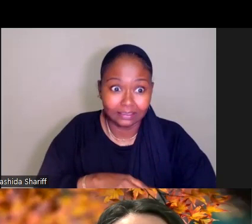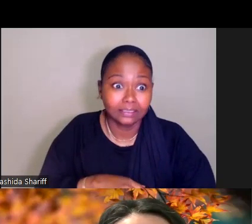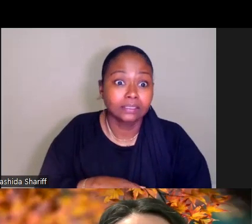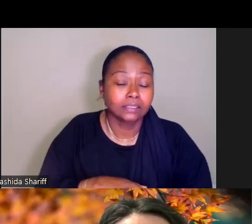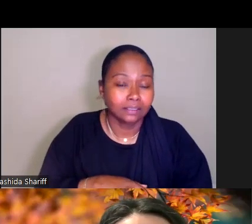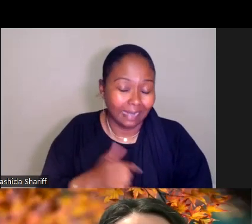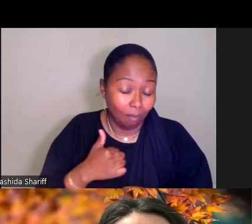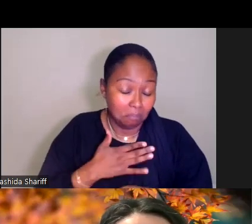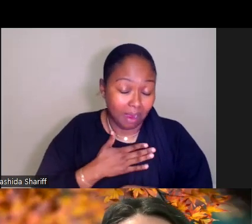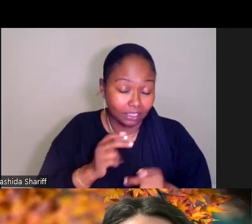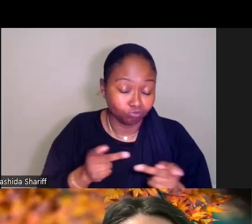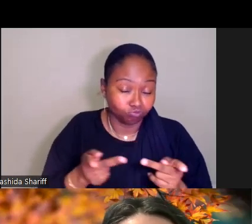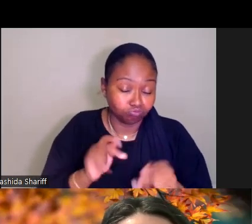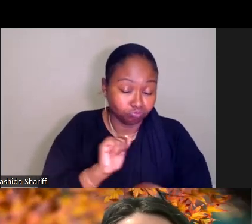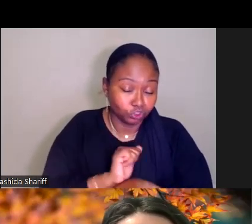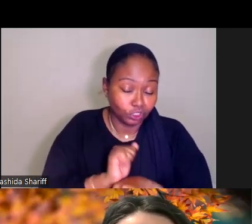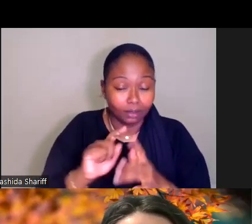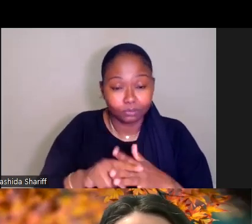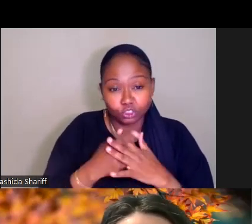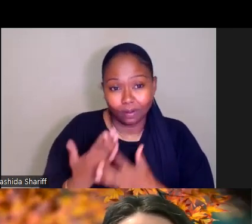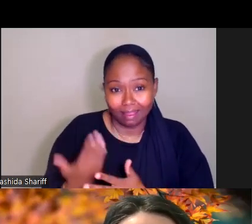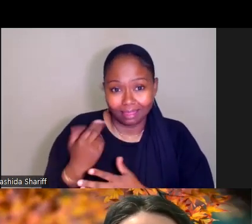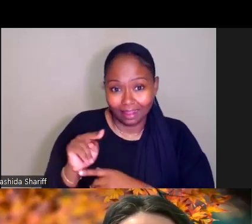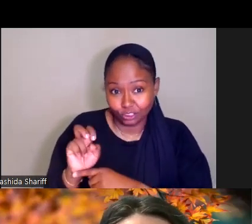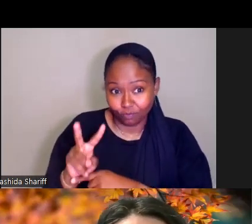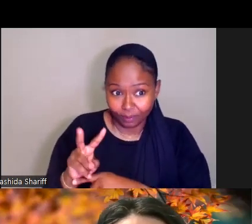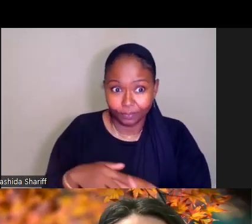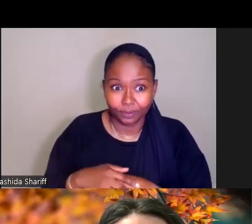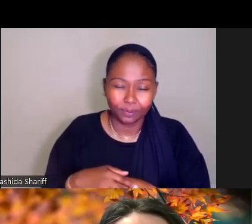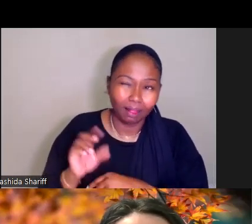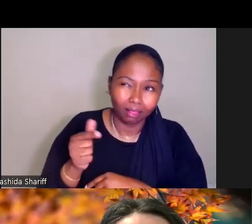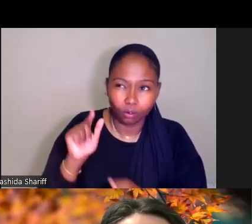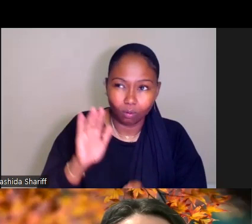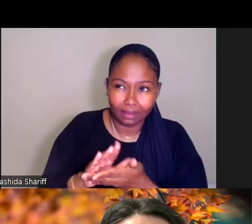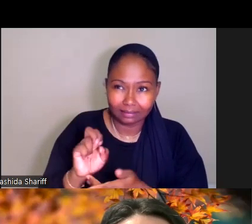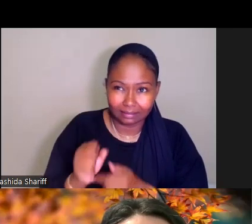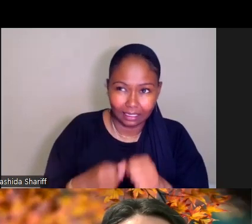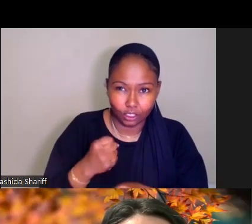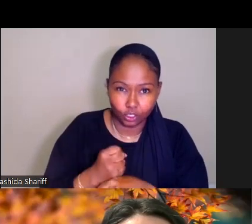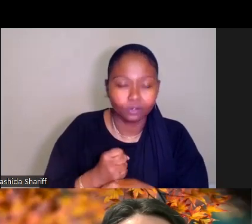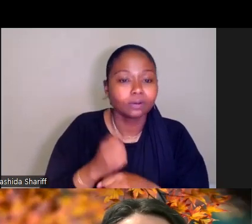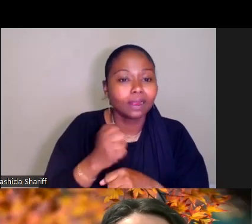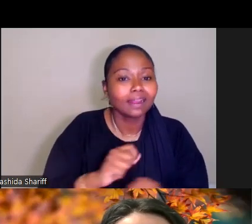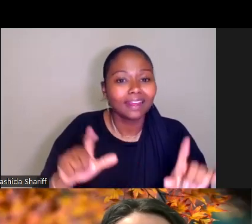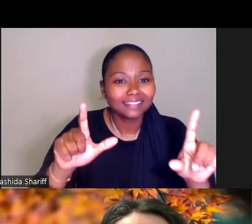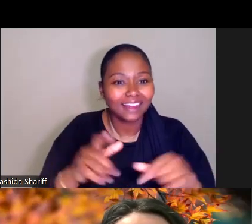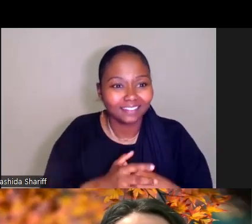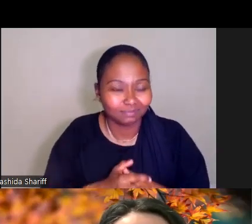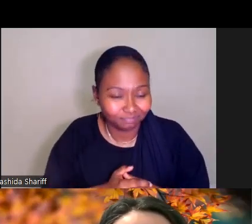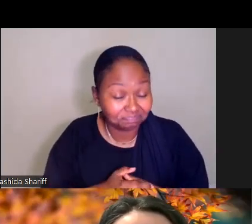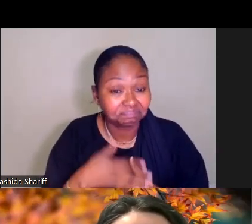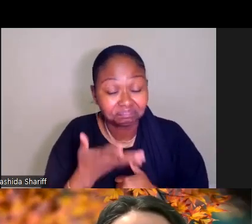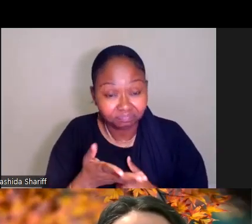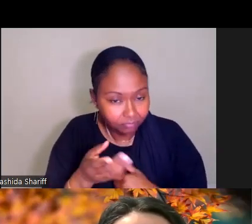since November of last year, so a little bit less than a year. Next slide, please. So just some